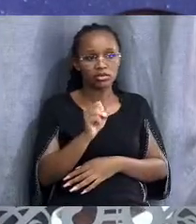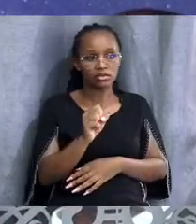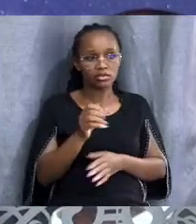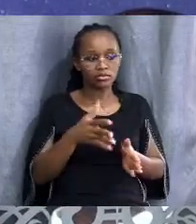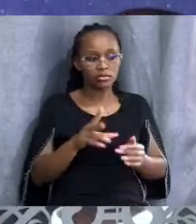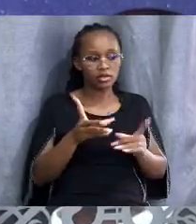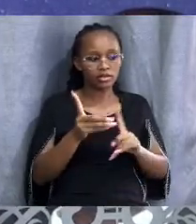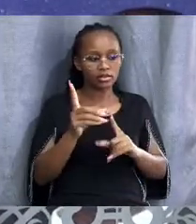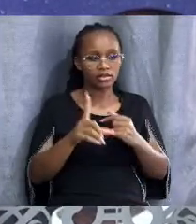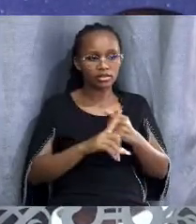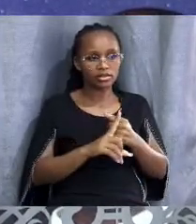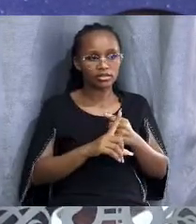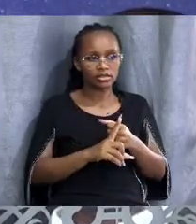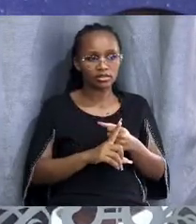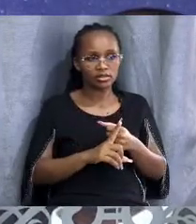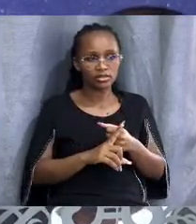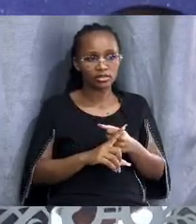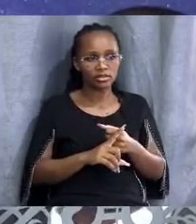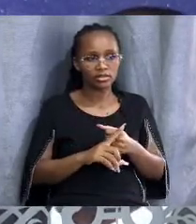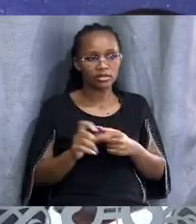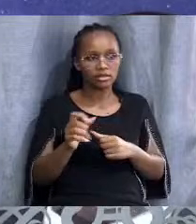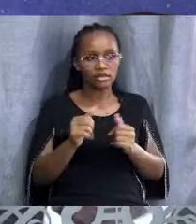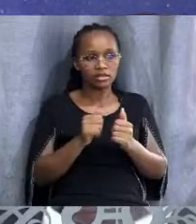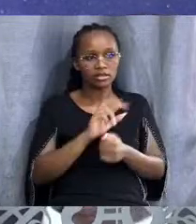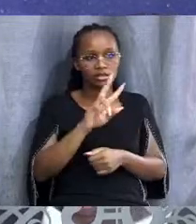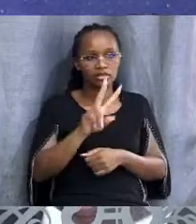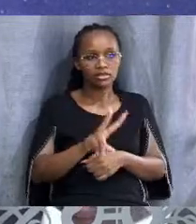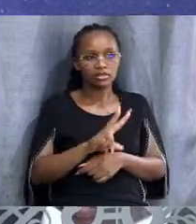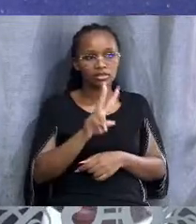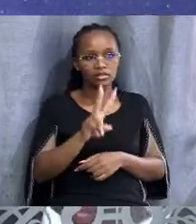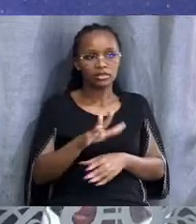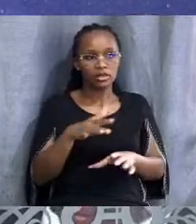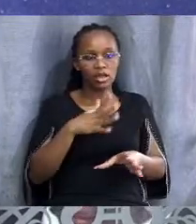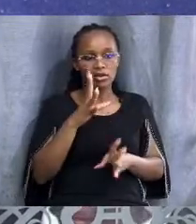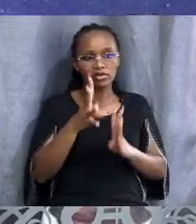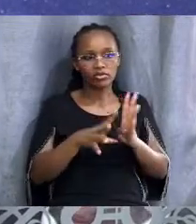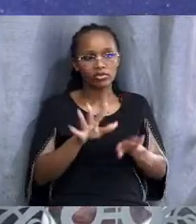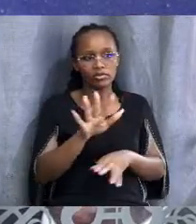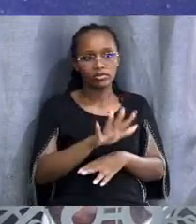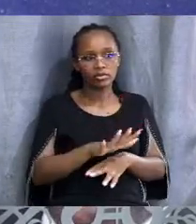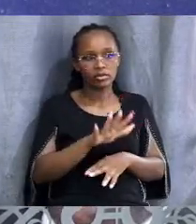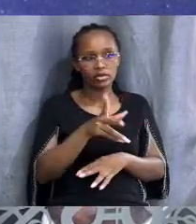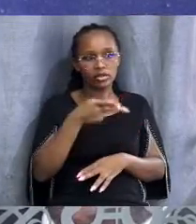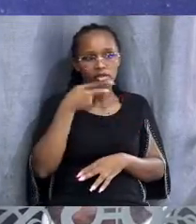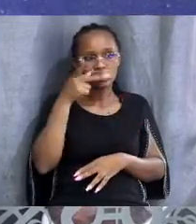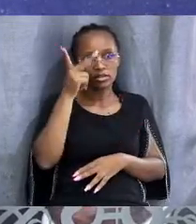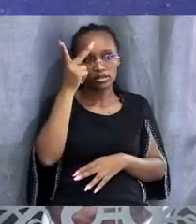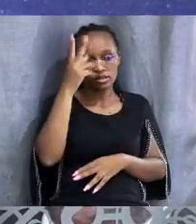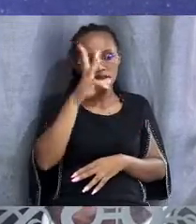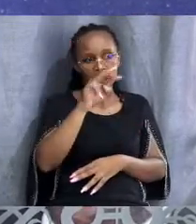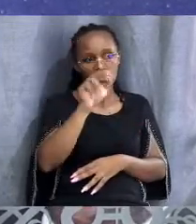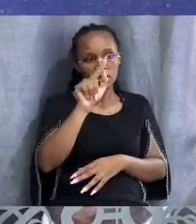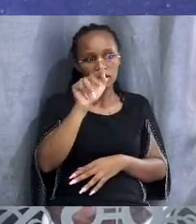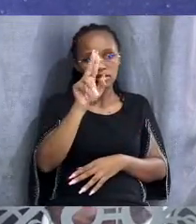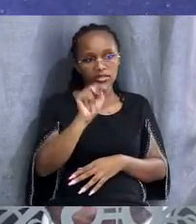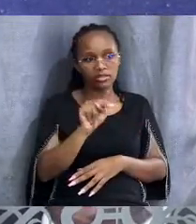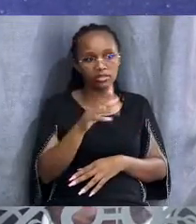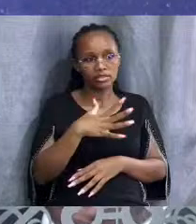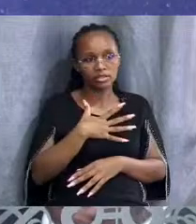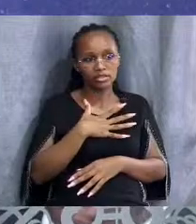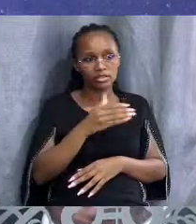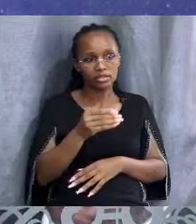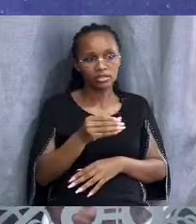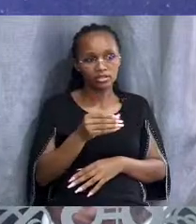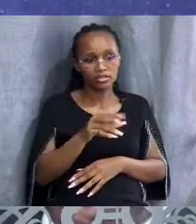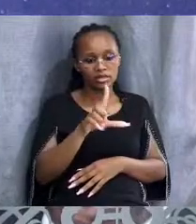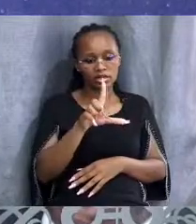date 6, 10, the month of 10, 2022 at Githurai 44 by his loving parent Patrick Mbugua Modoni